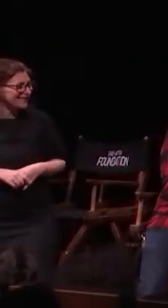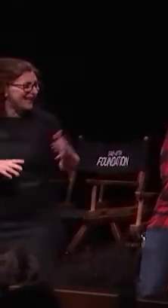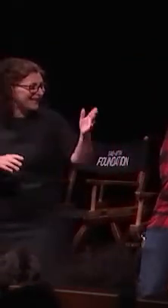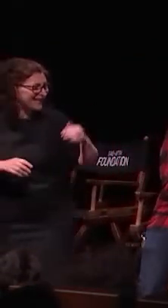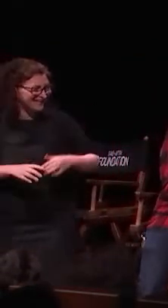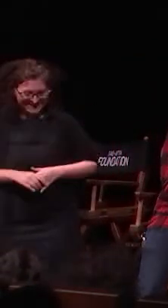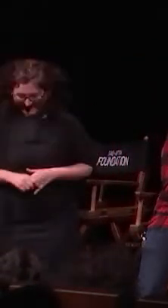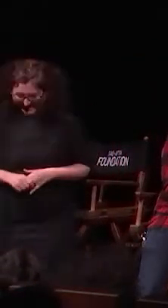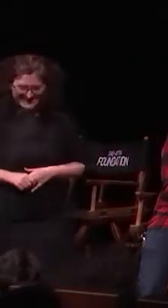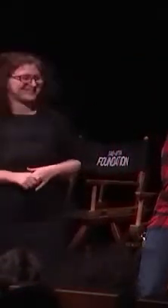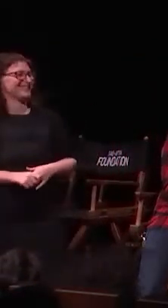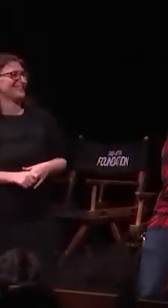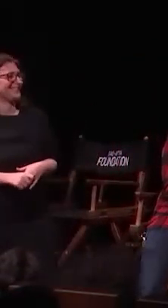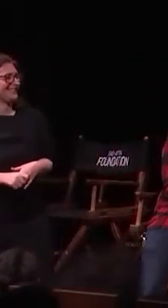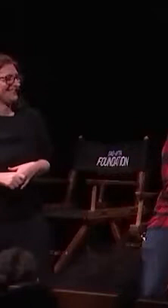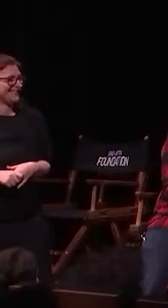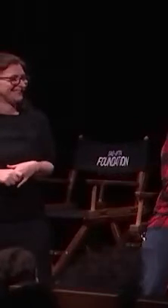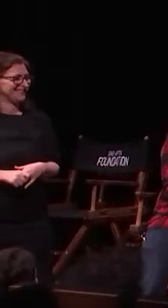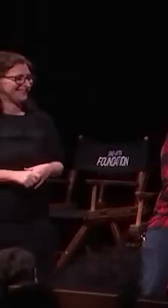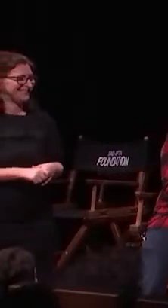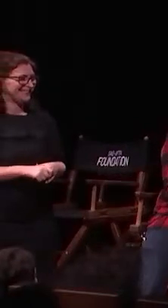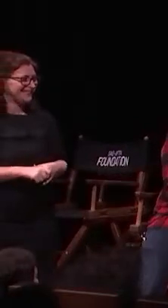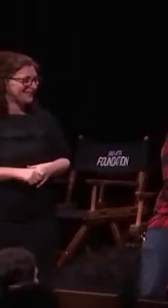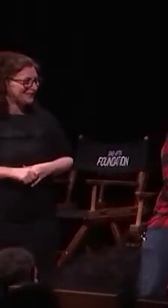Hi. Hi.